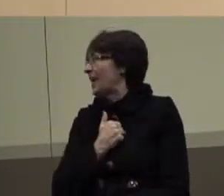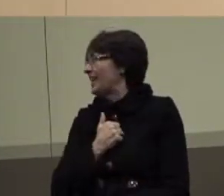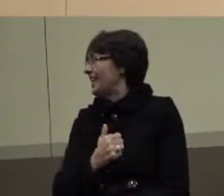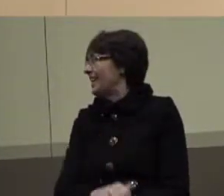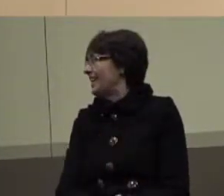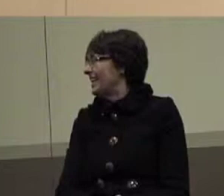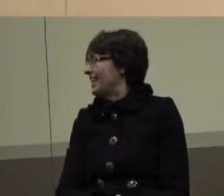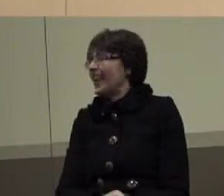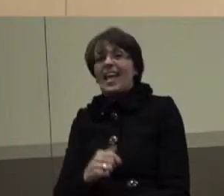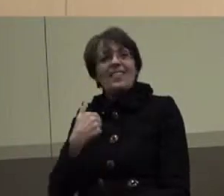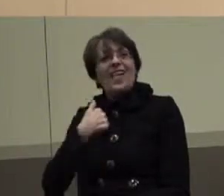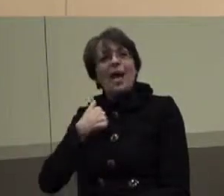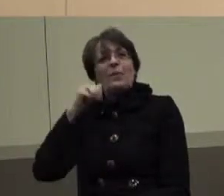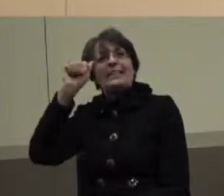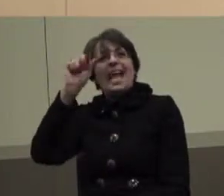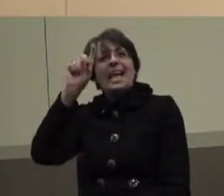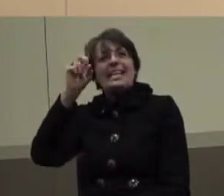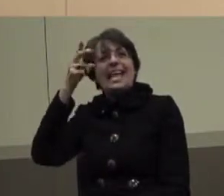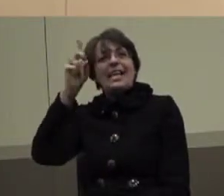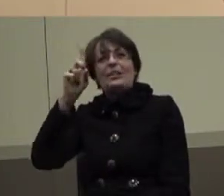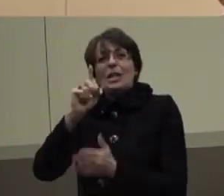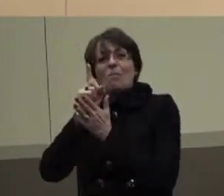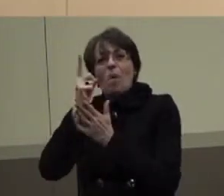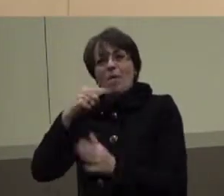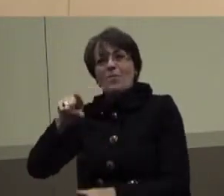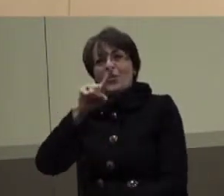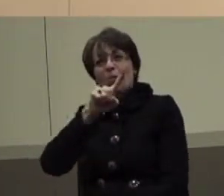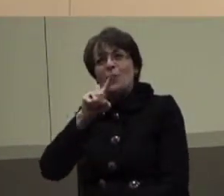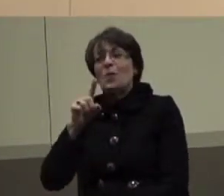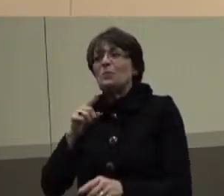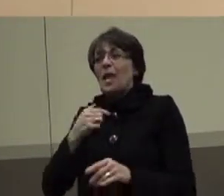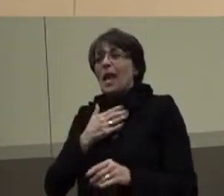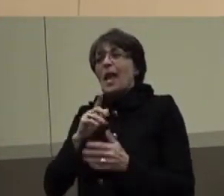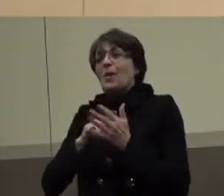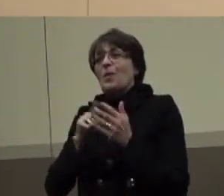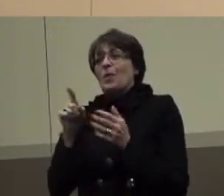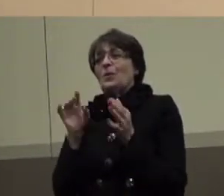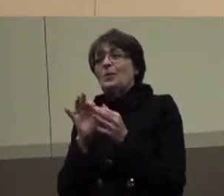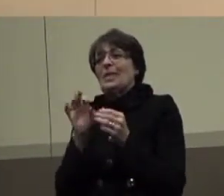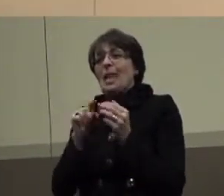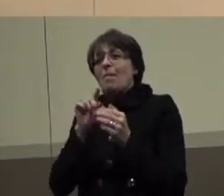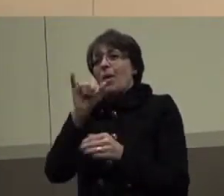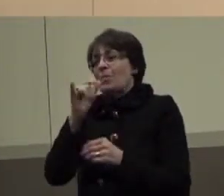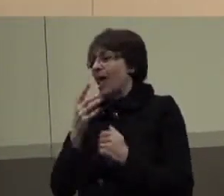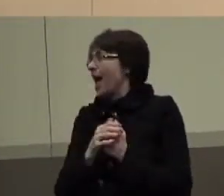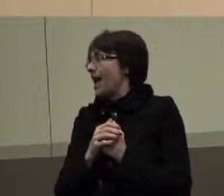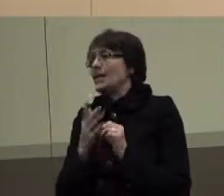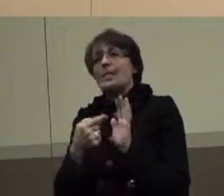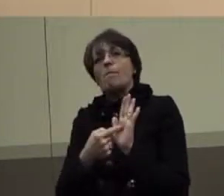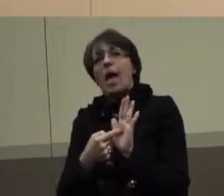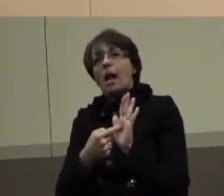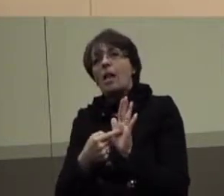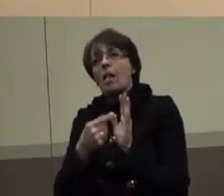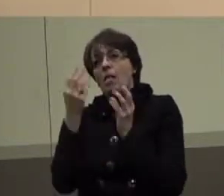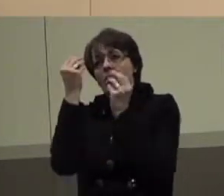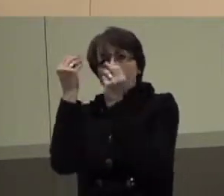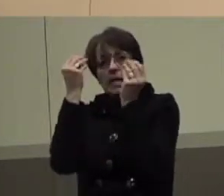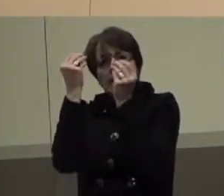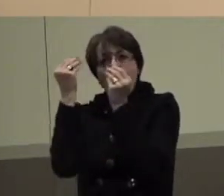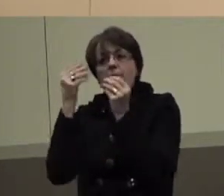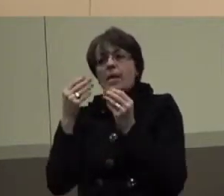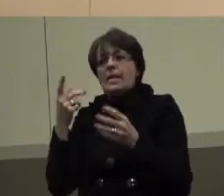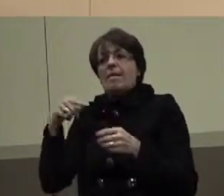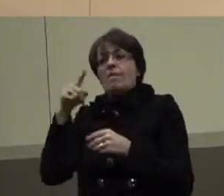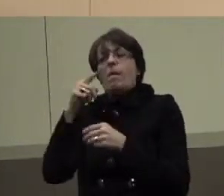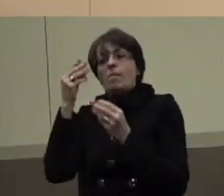Sorry. That was ADHD moment for you. But I like what you're saying about that, just to model the thinking time and give the kids a